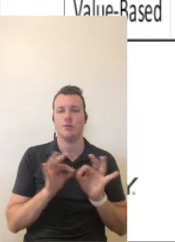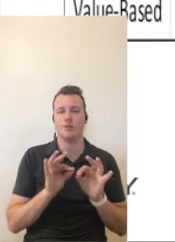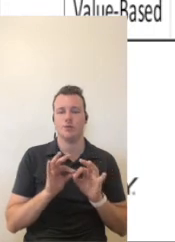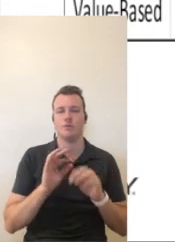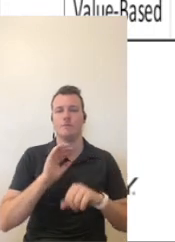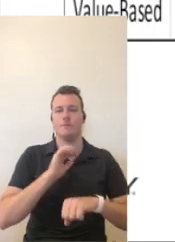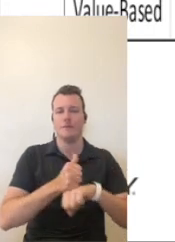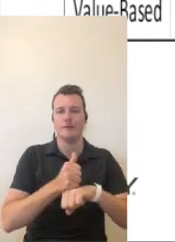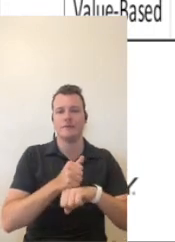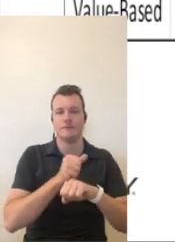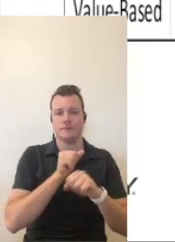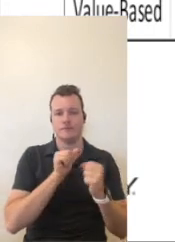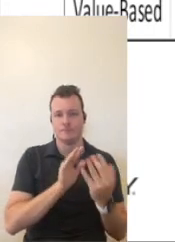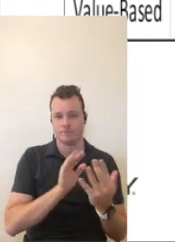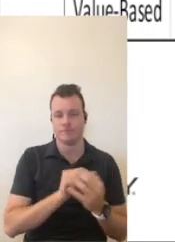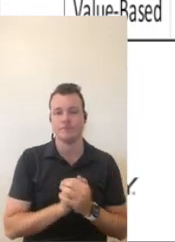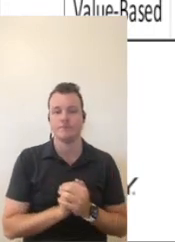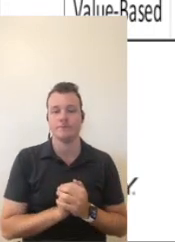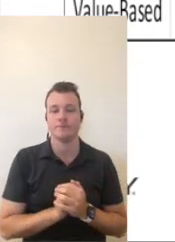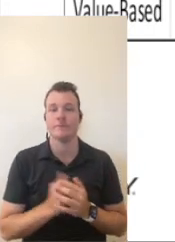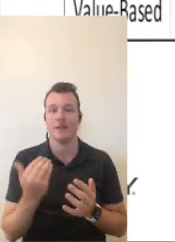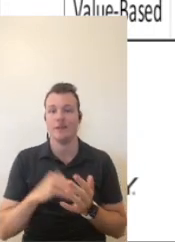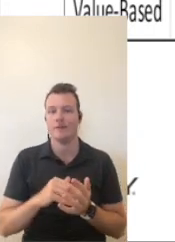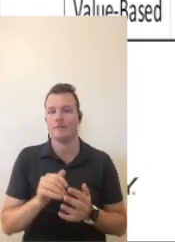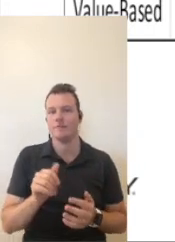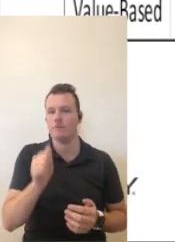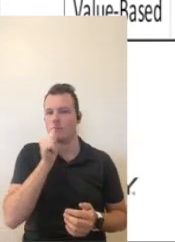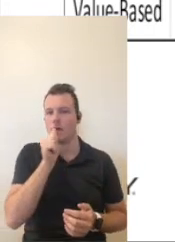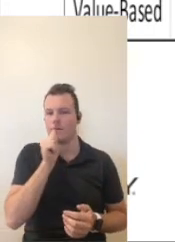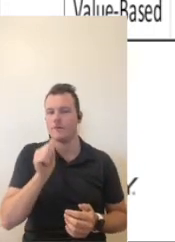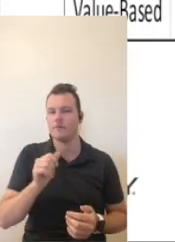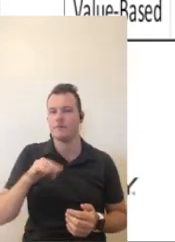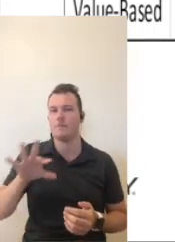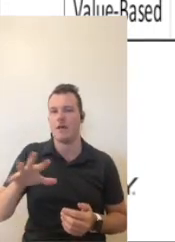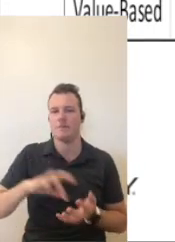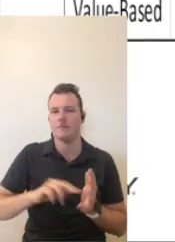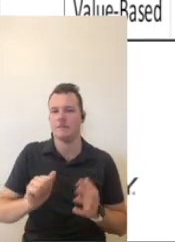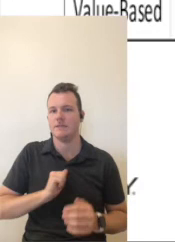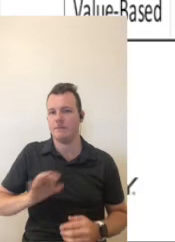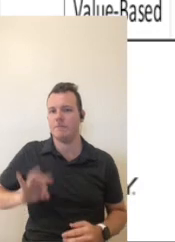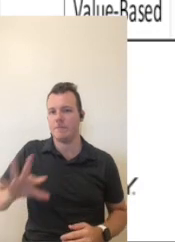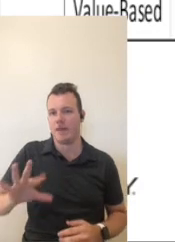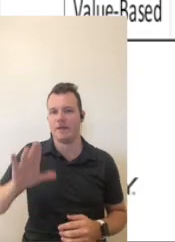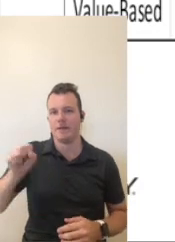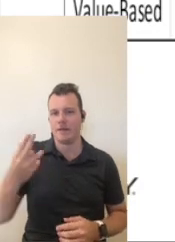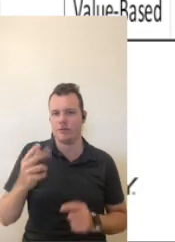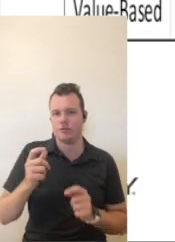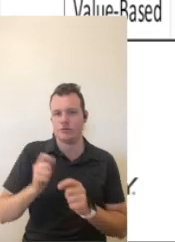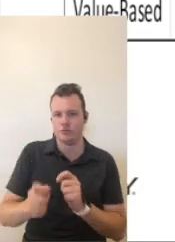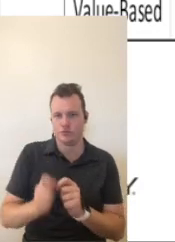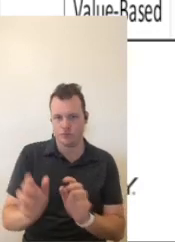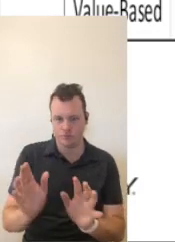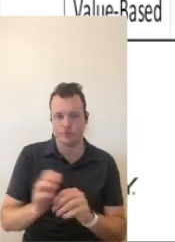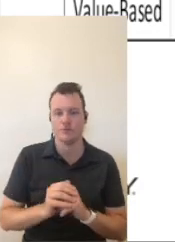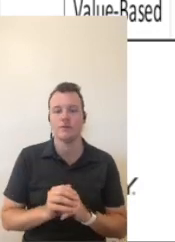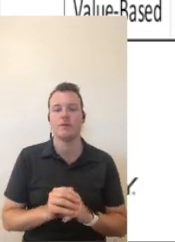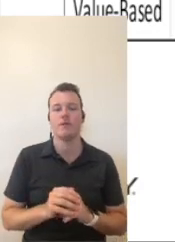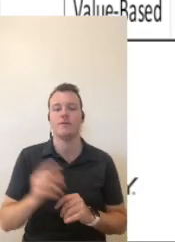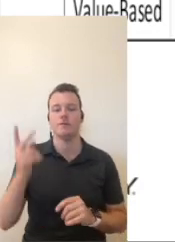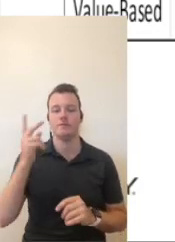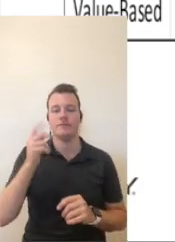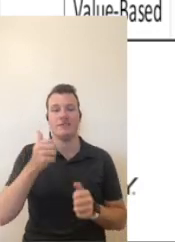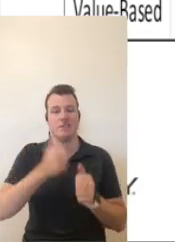And then at the bottom, a value-based model. Now, in this model, it's private pay, so